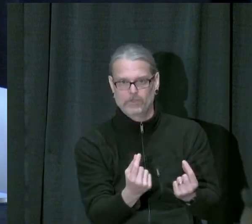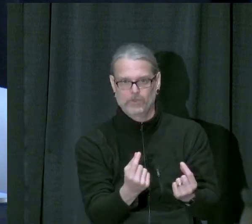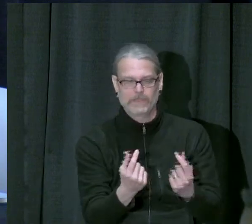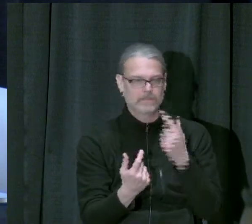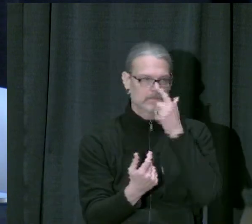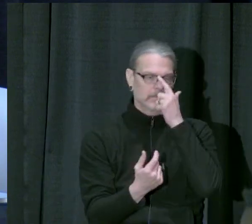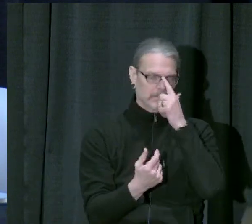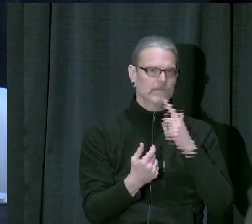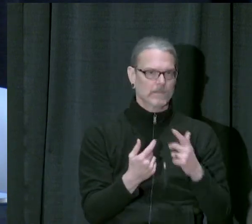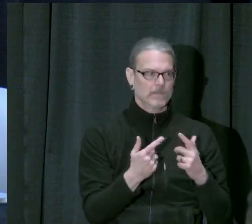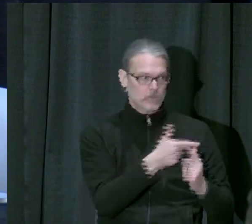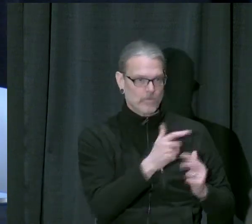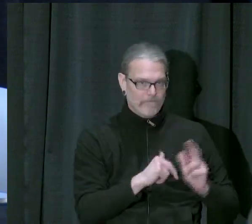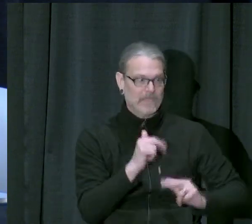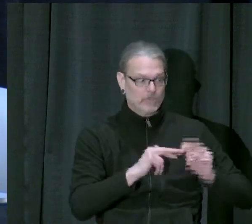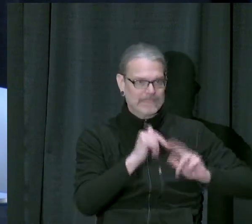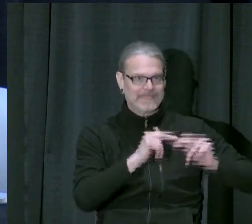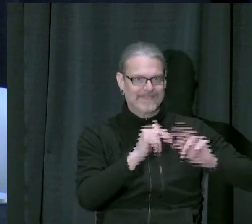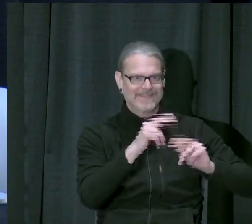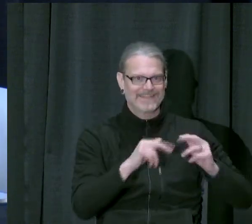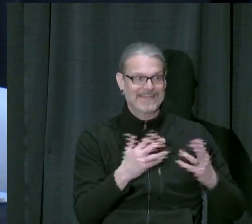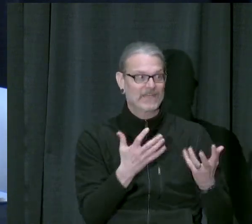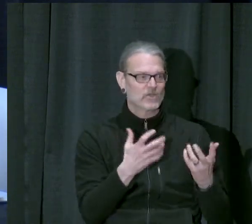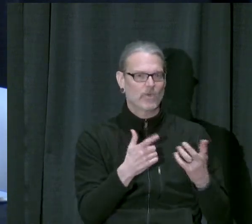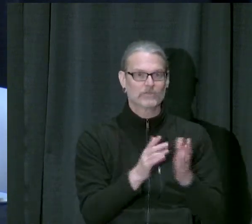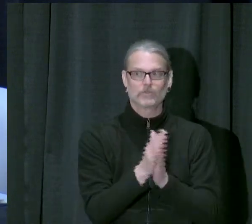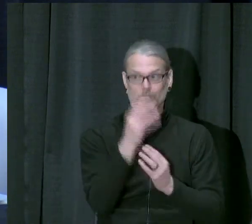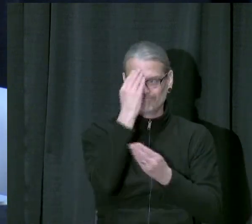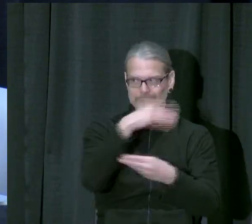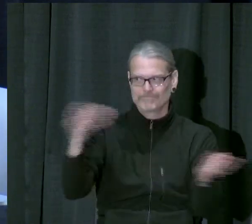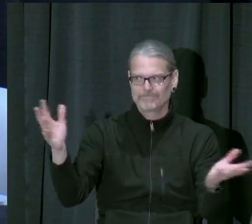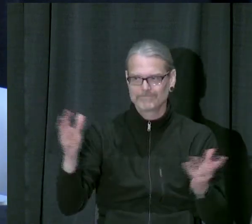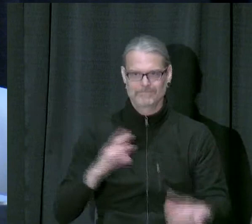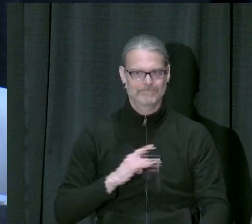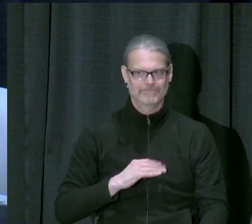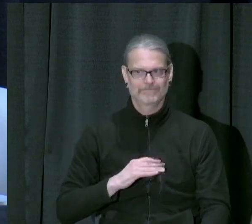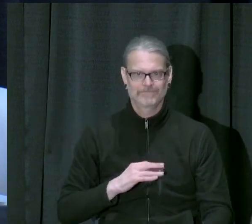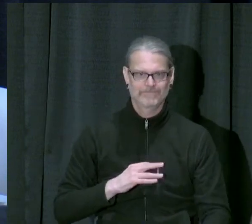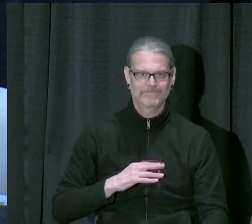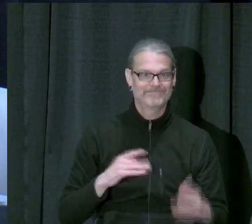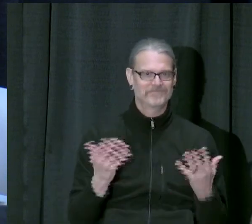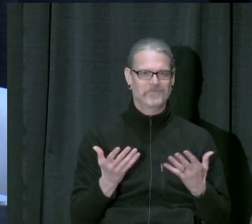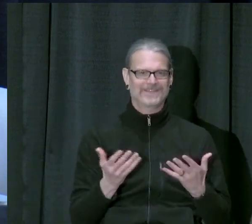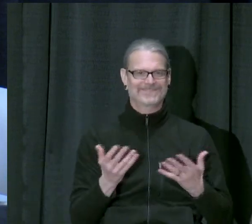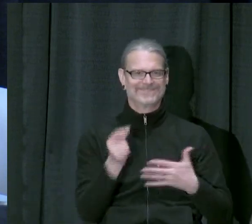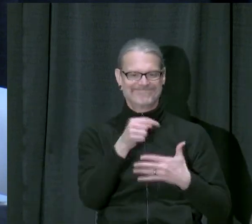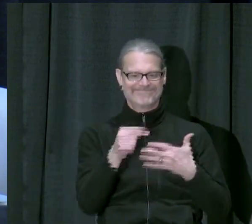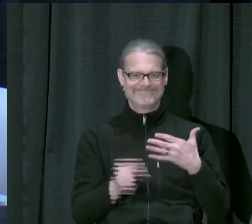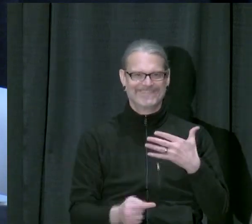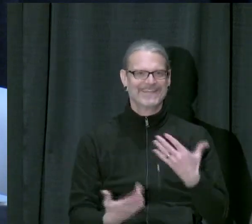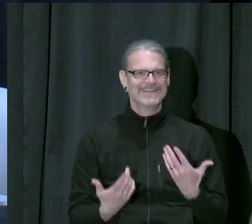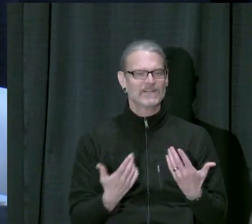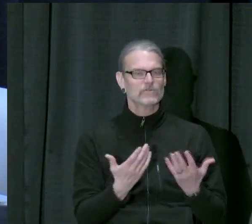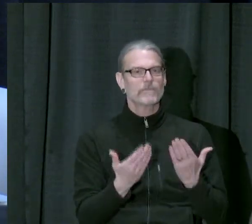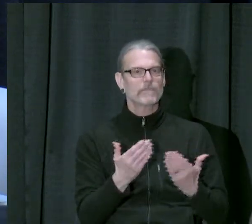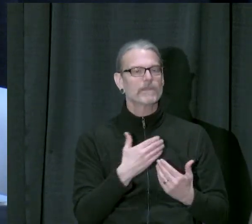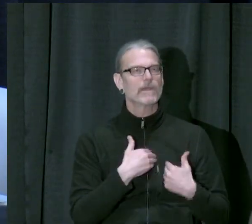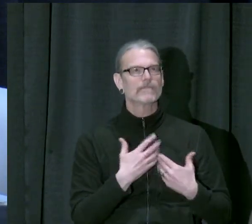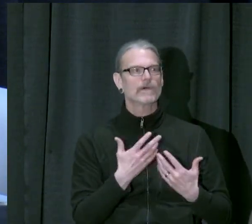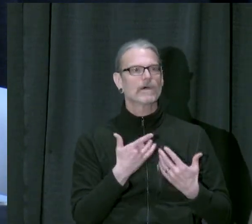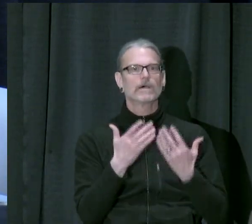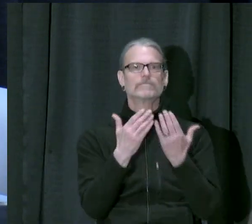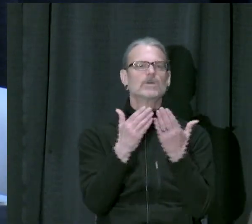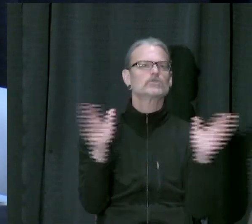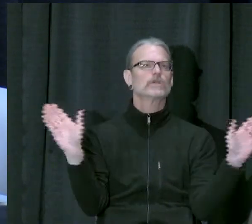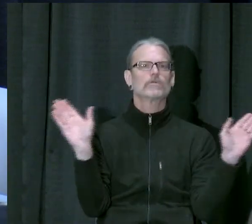of building that you want to highlight, that you want people to know about. So just let's sort of give an